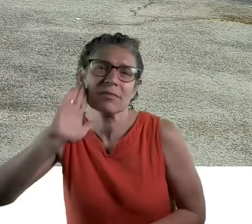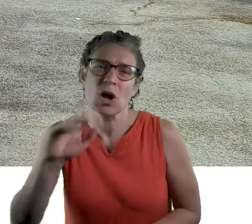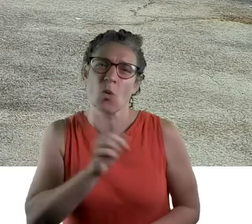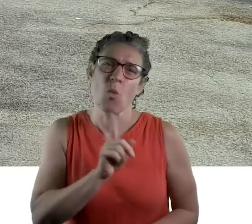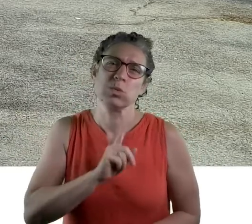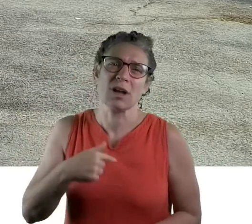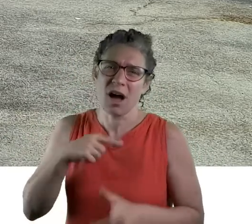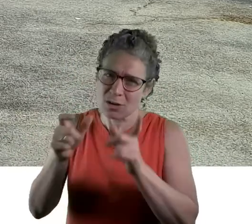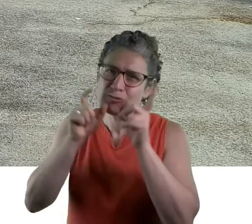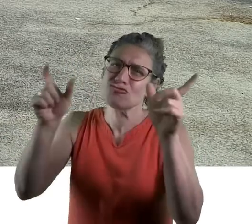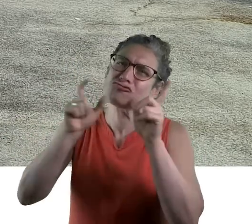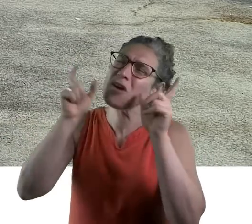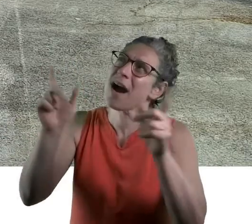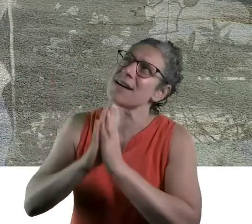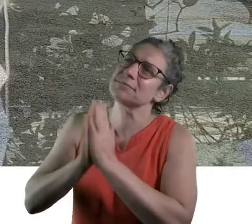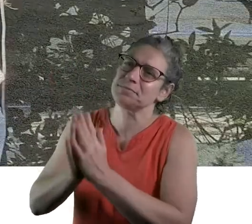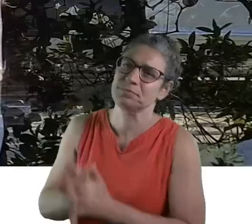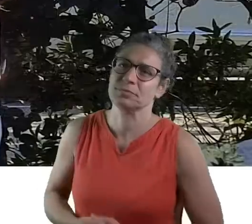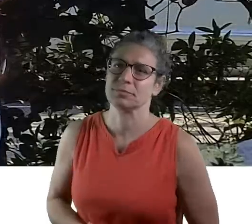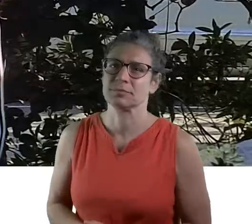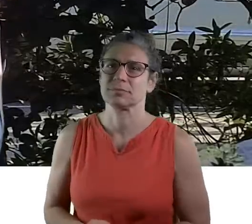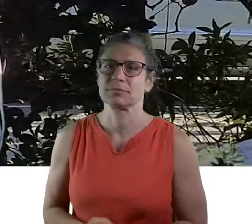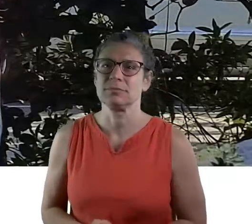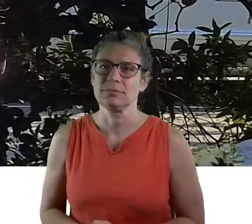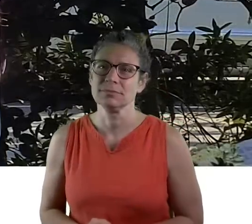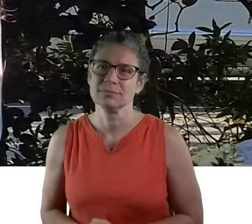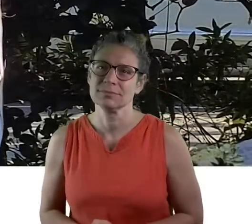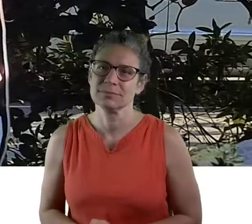Listen to my cry of supplication.